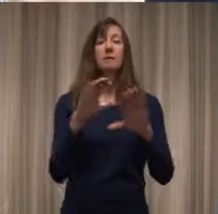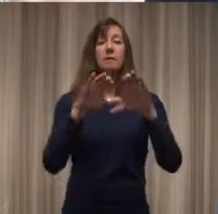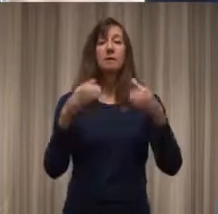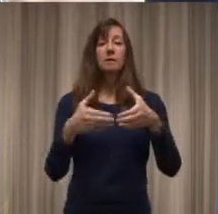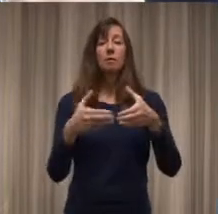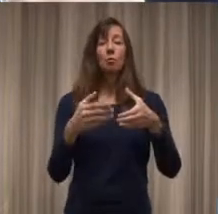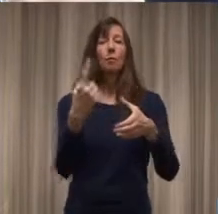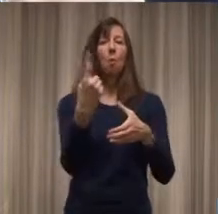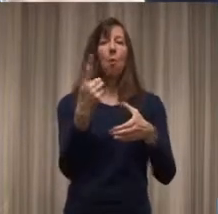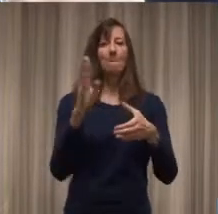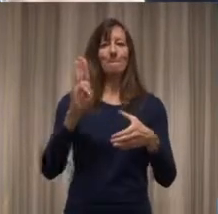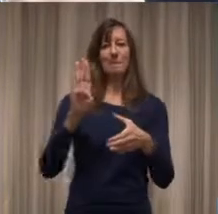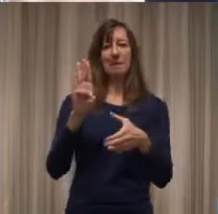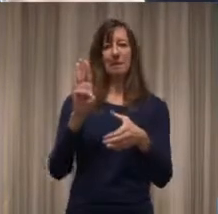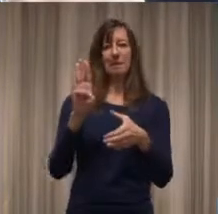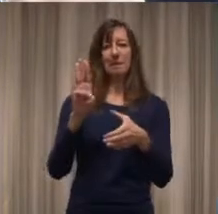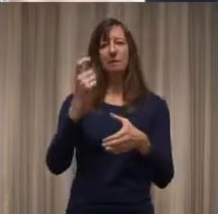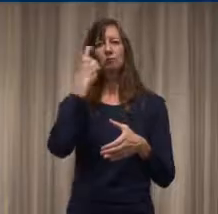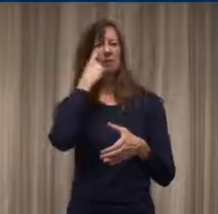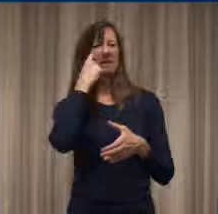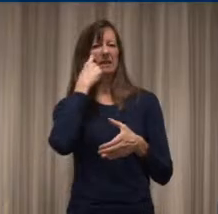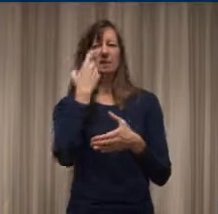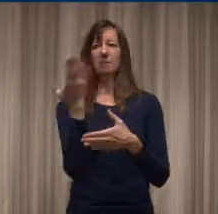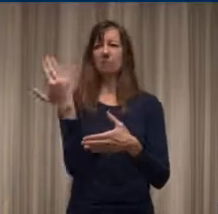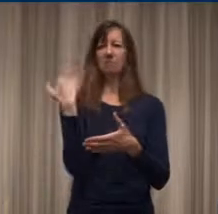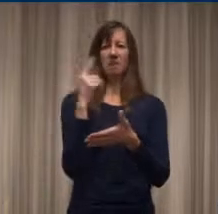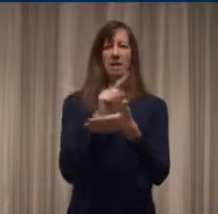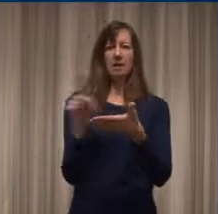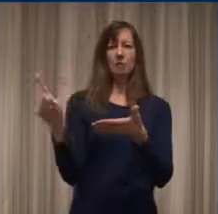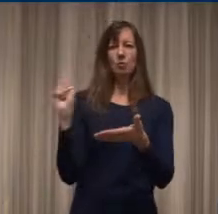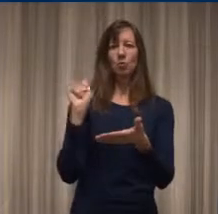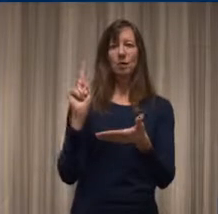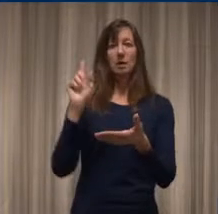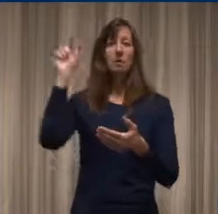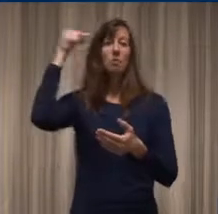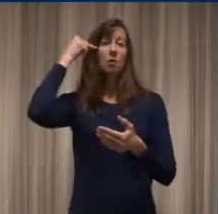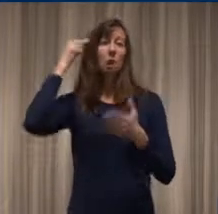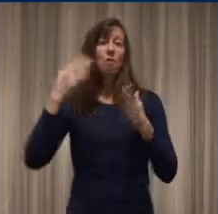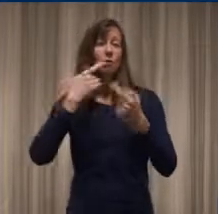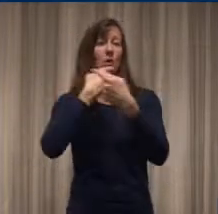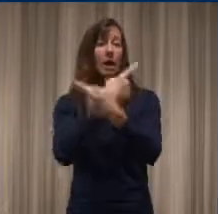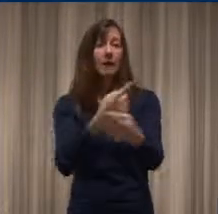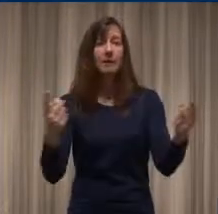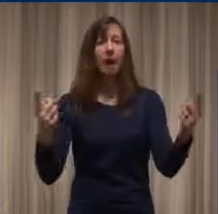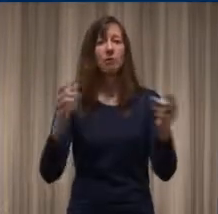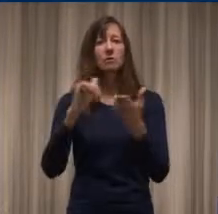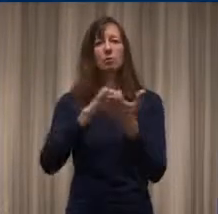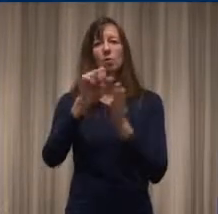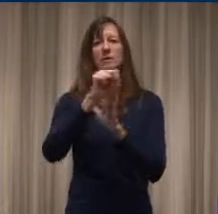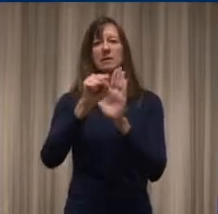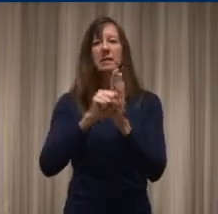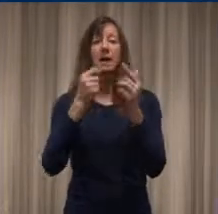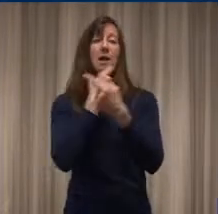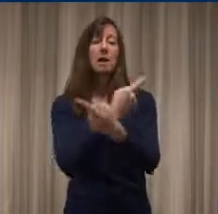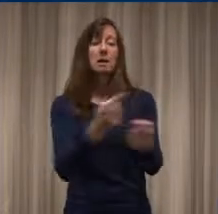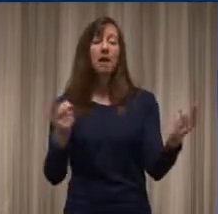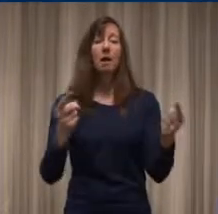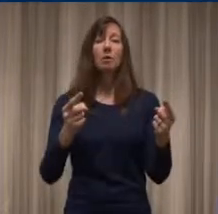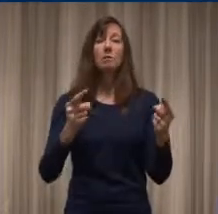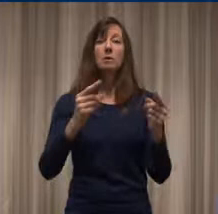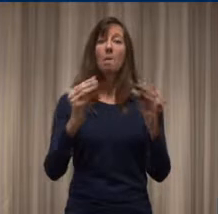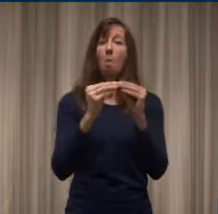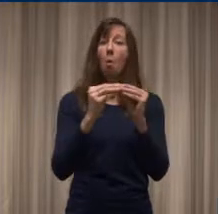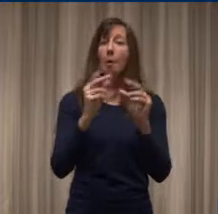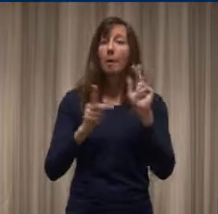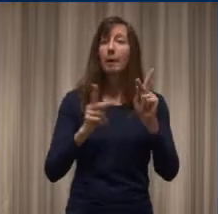recently announced last week by Governor Cuomo and the state. Additional people eligible in 1B,